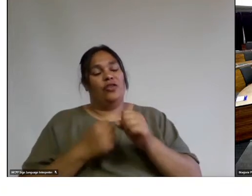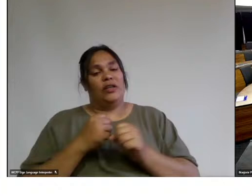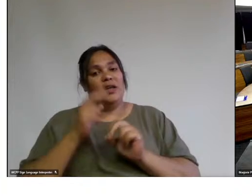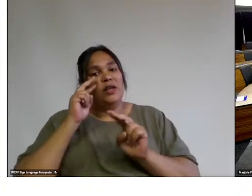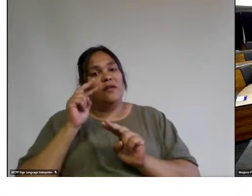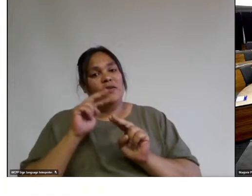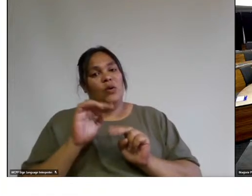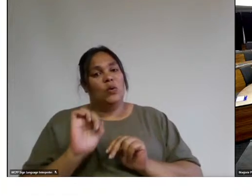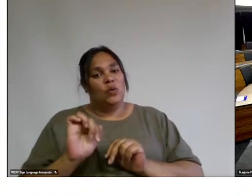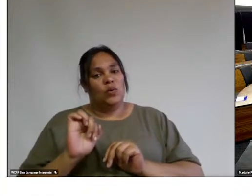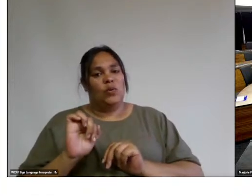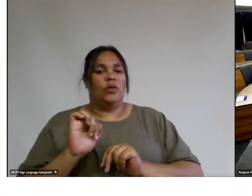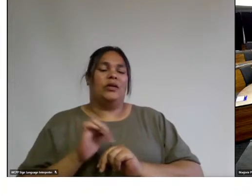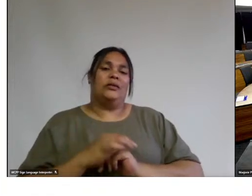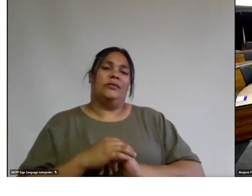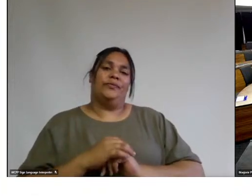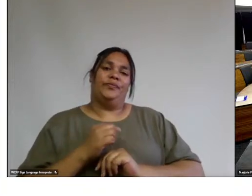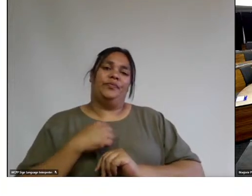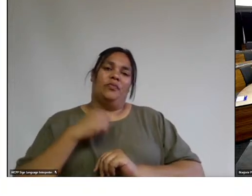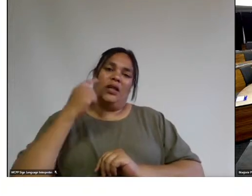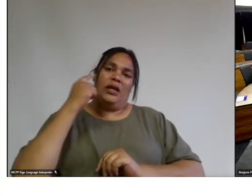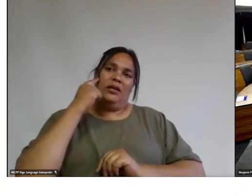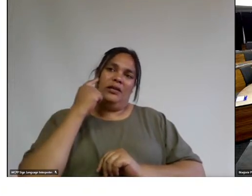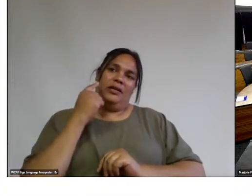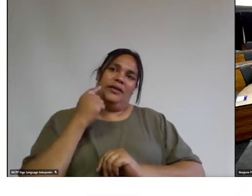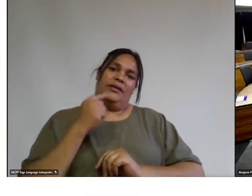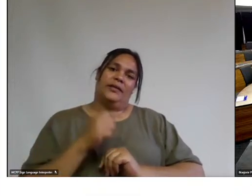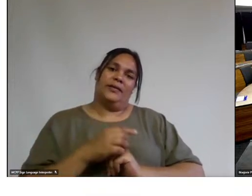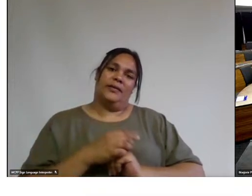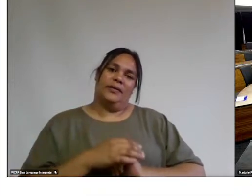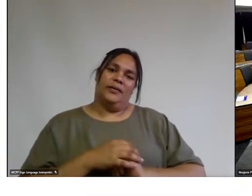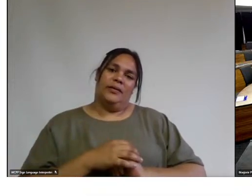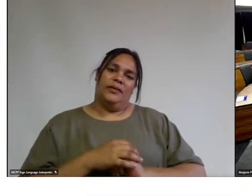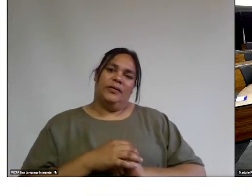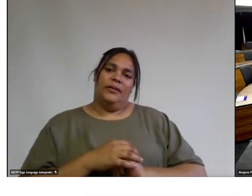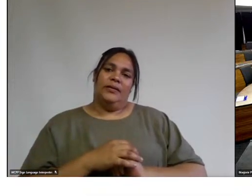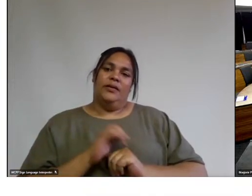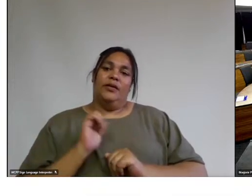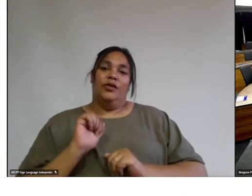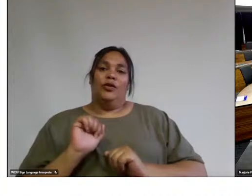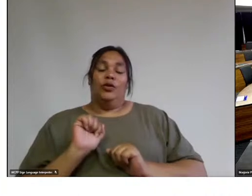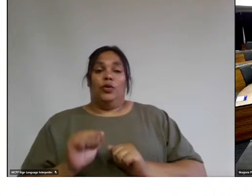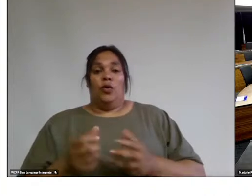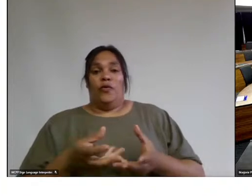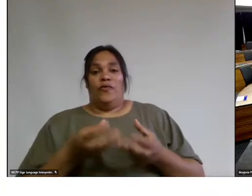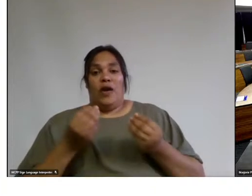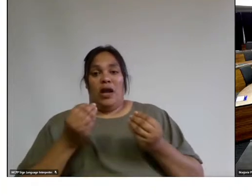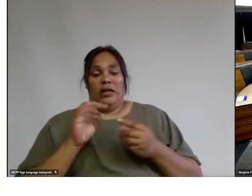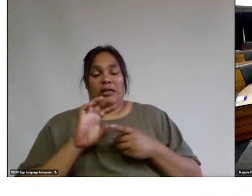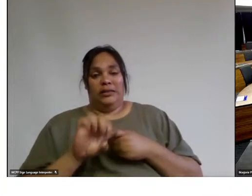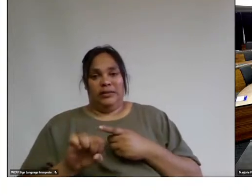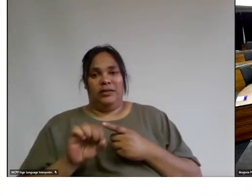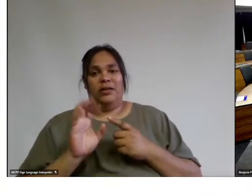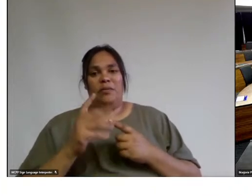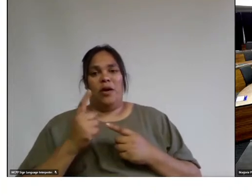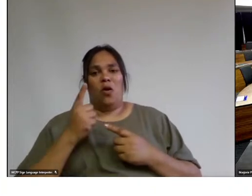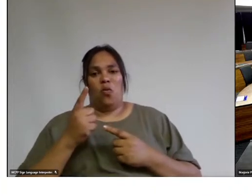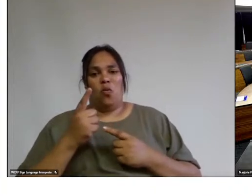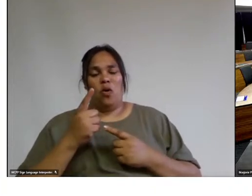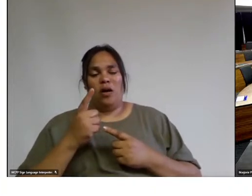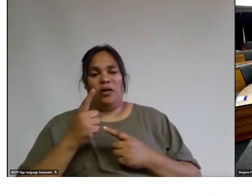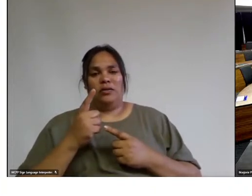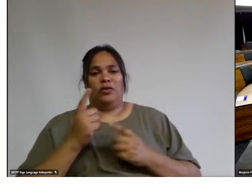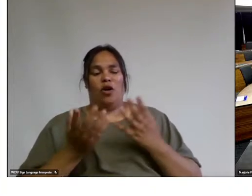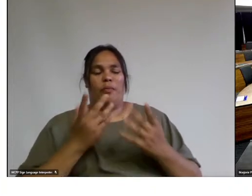review, I think that the findings is only one compared to